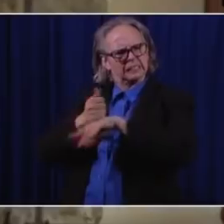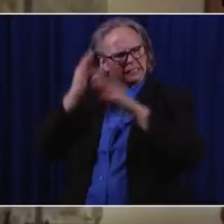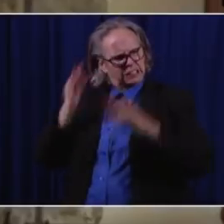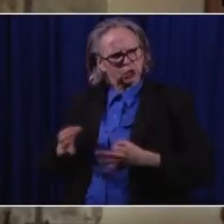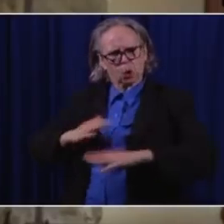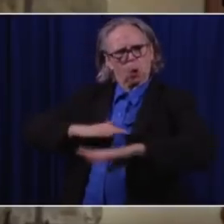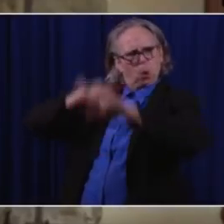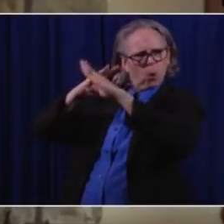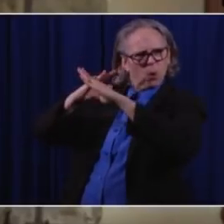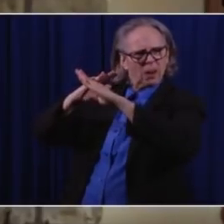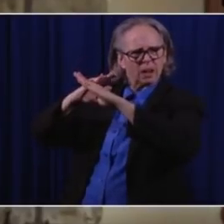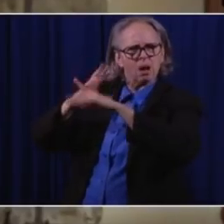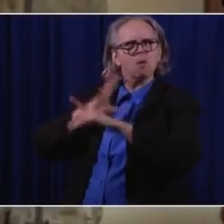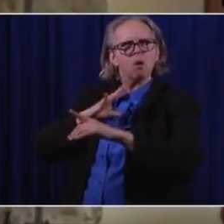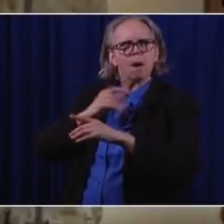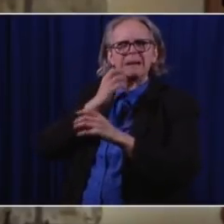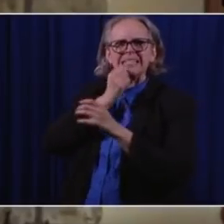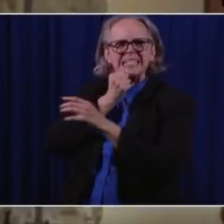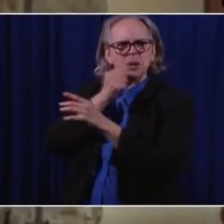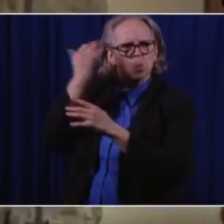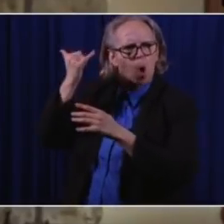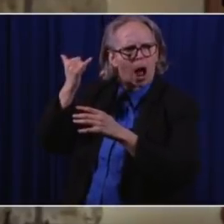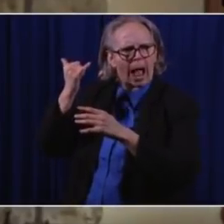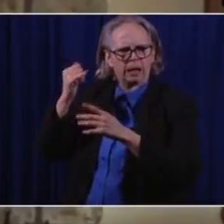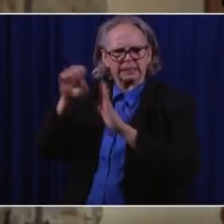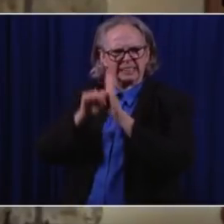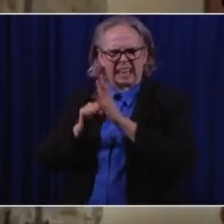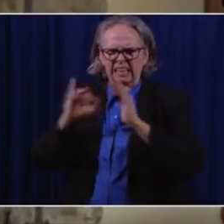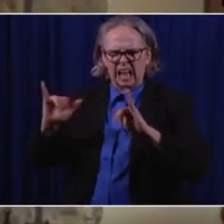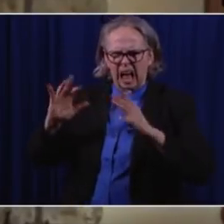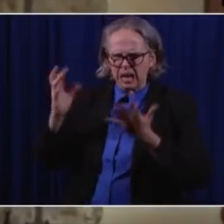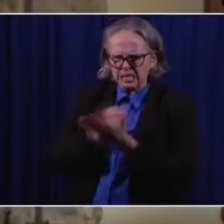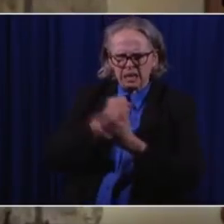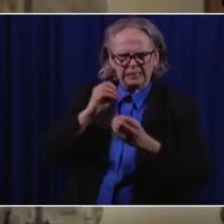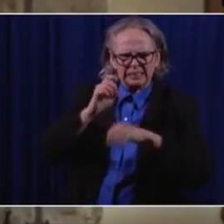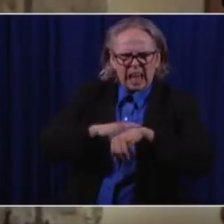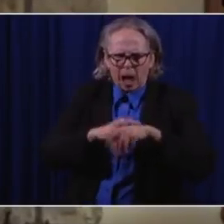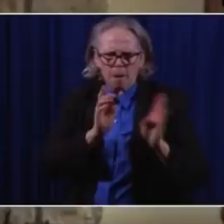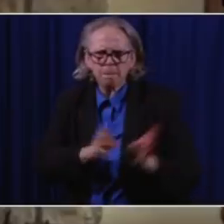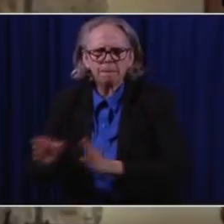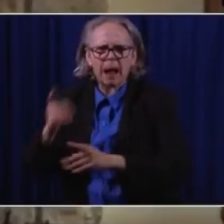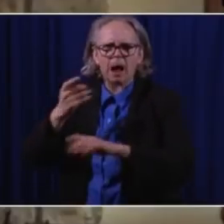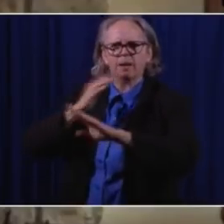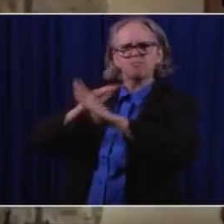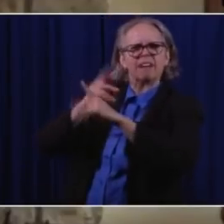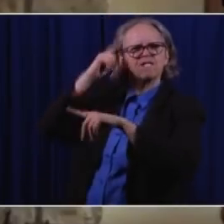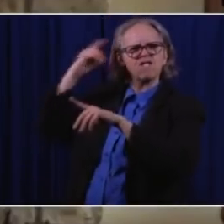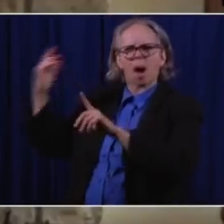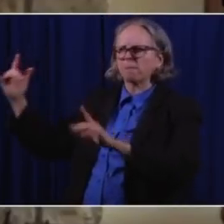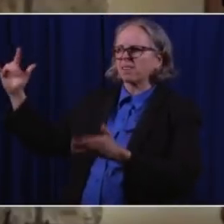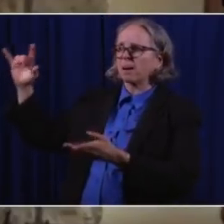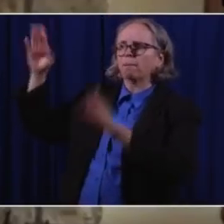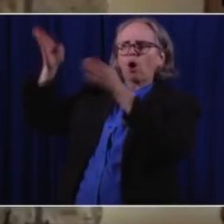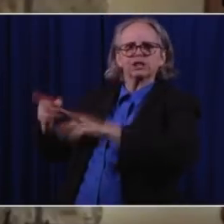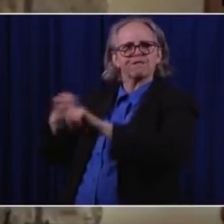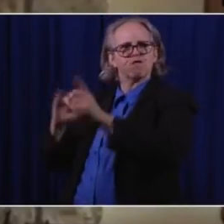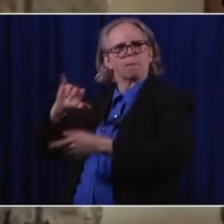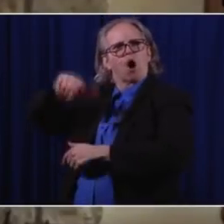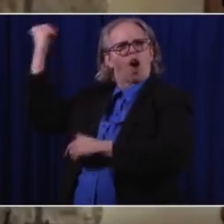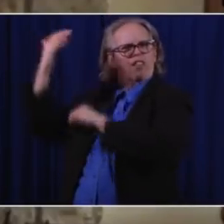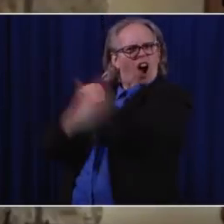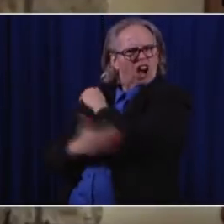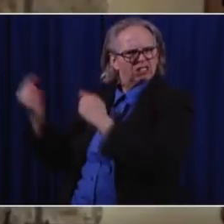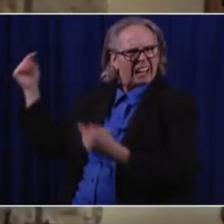valuable time. It gave us some valuable time. Didn't stop it from coming, but It gave us and bought us some